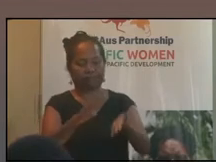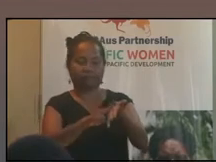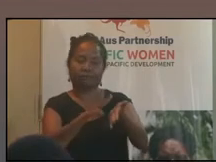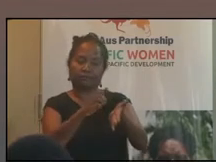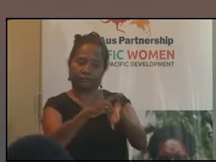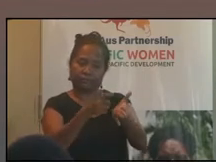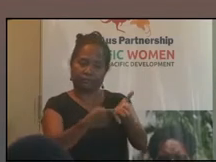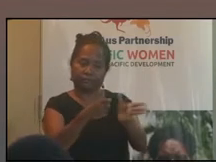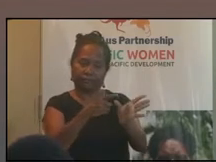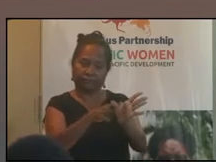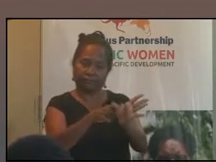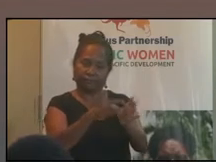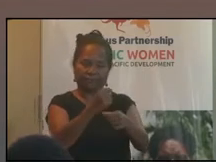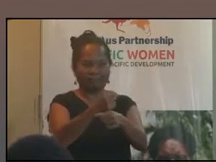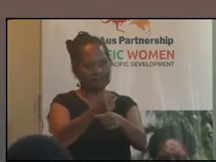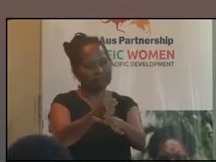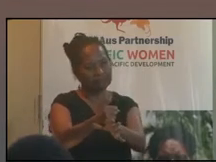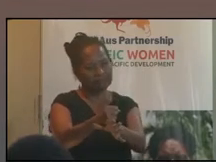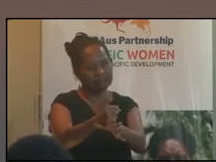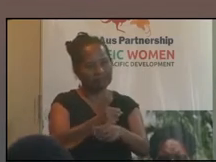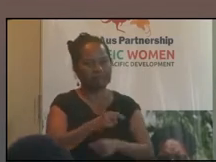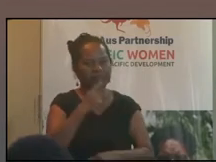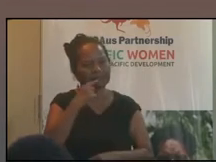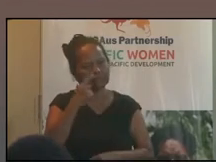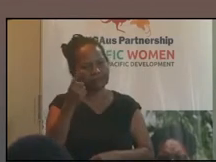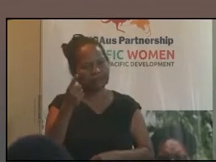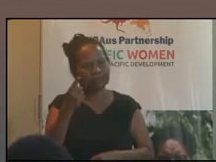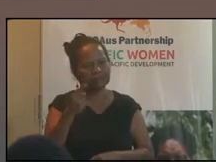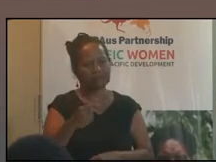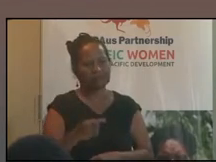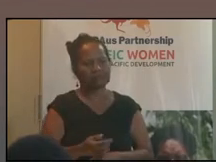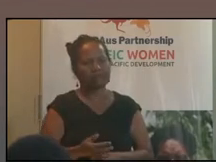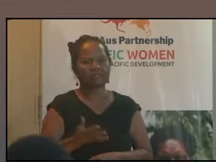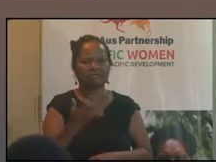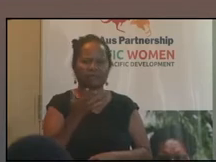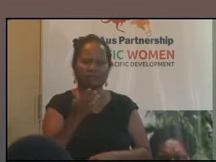the government has taken several steps to try